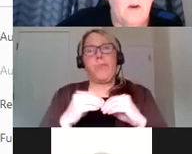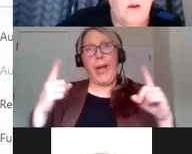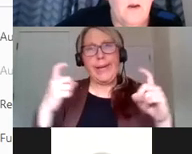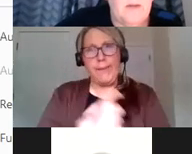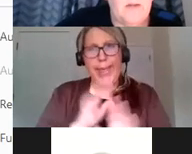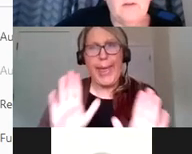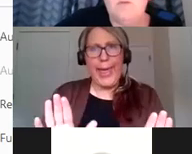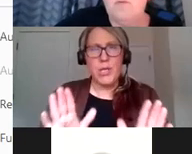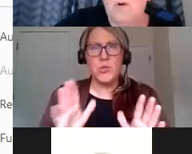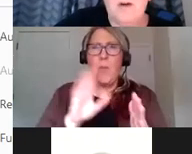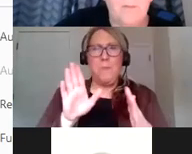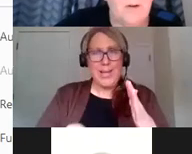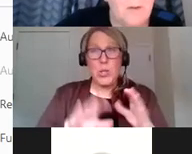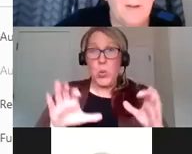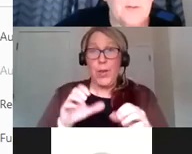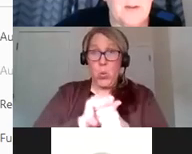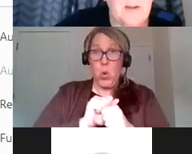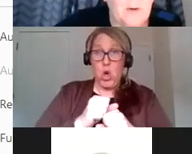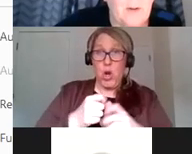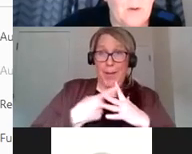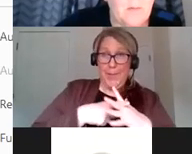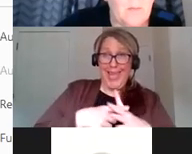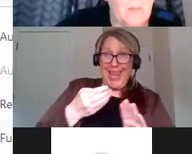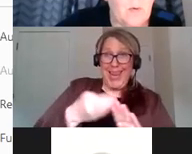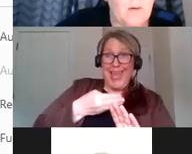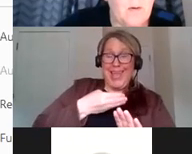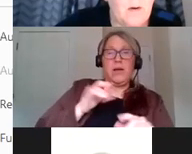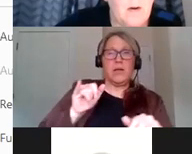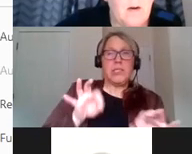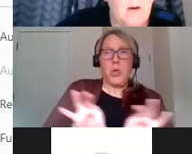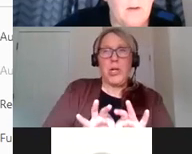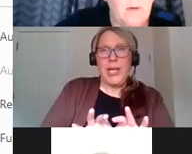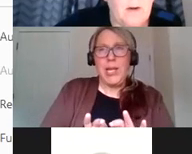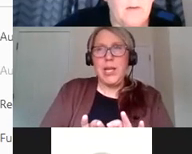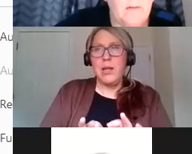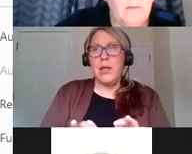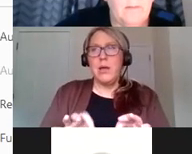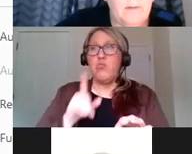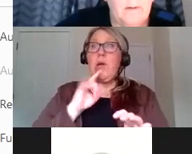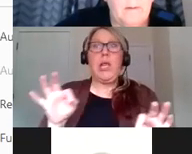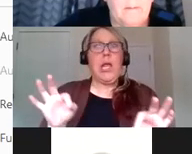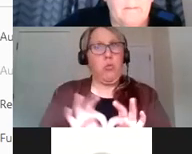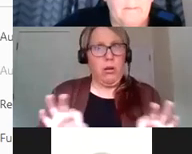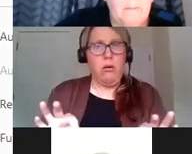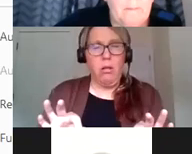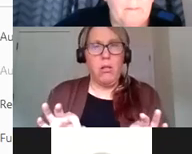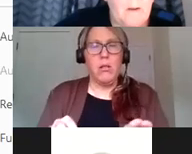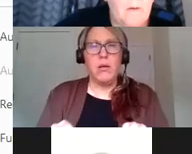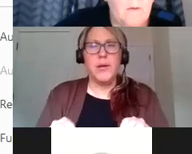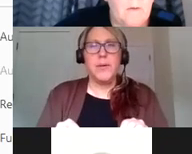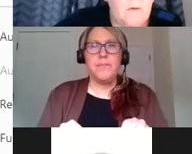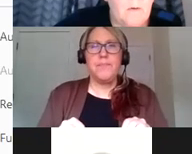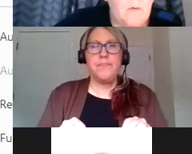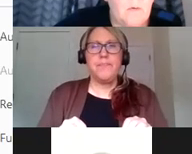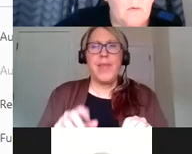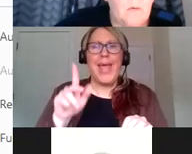So basically doing the work up front is really what's important, really critical. We have a